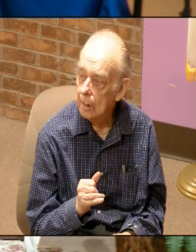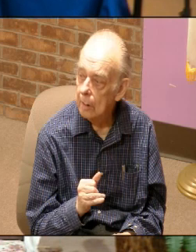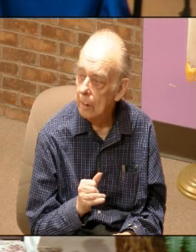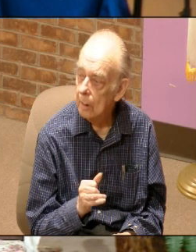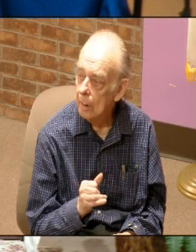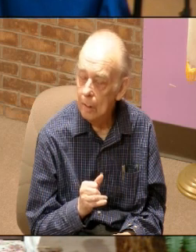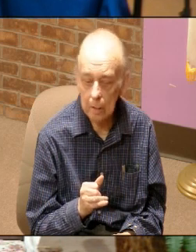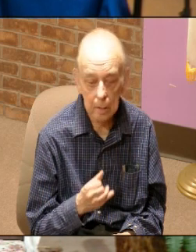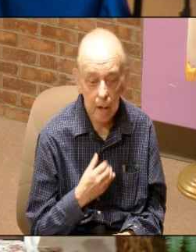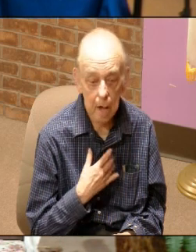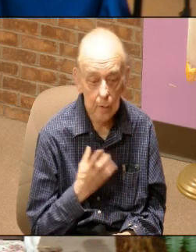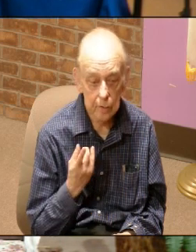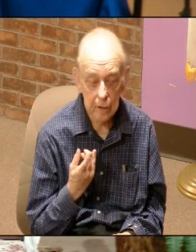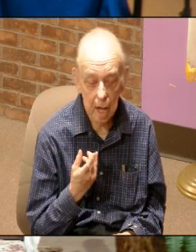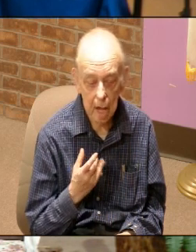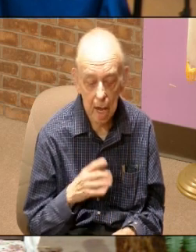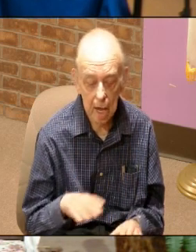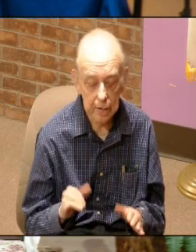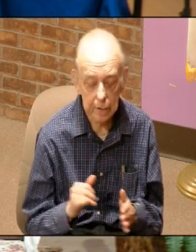I wish I could